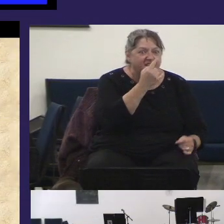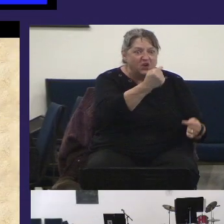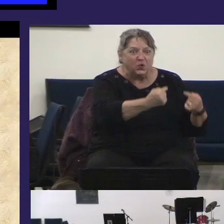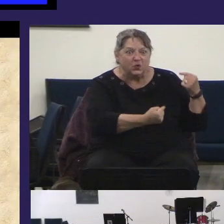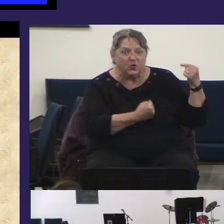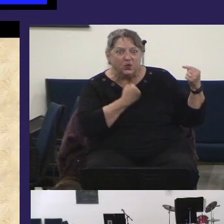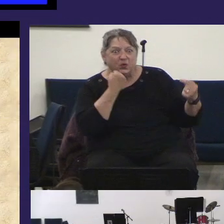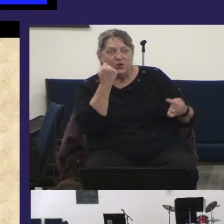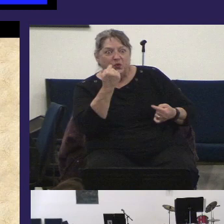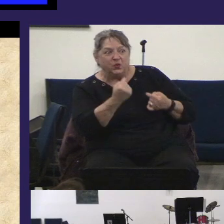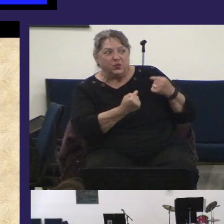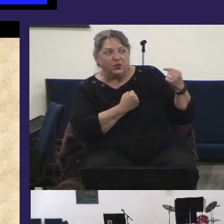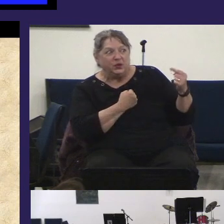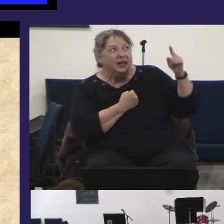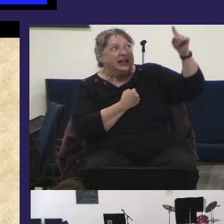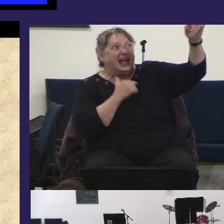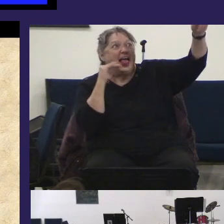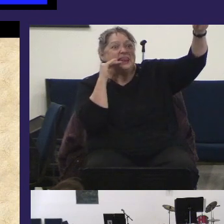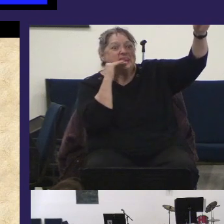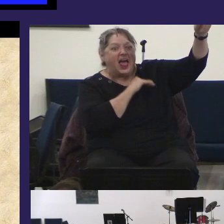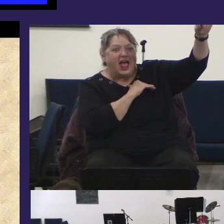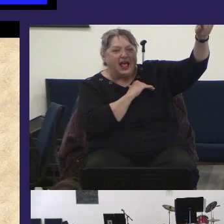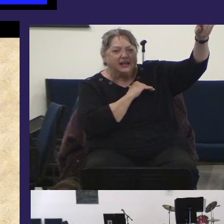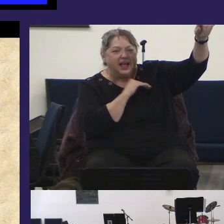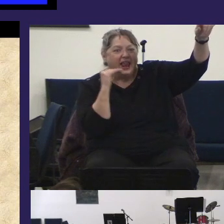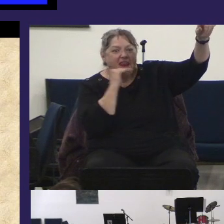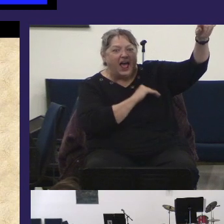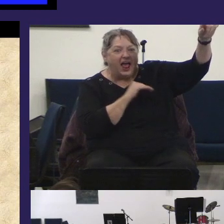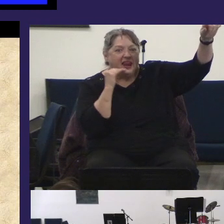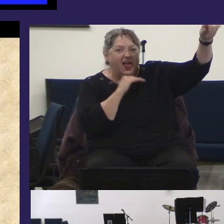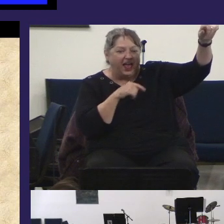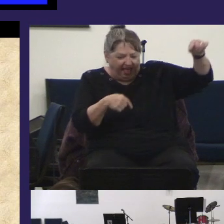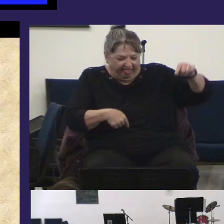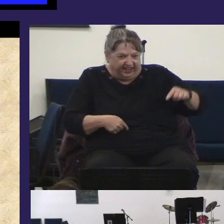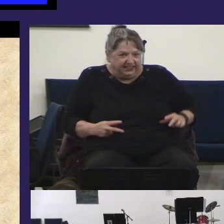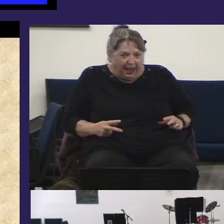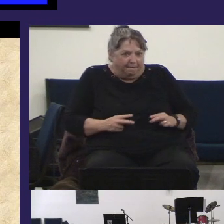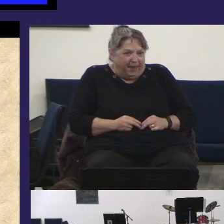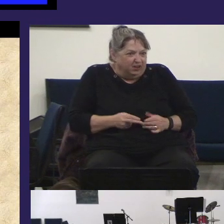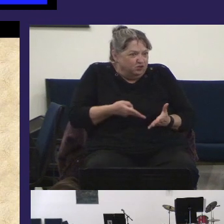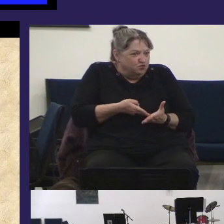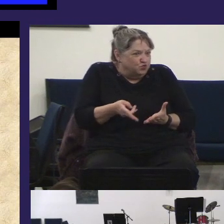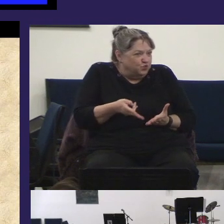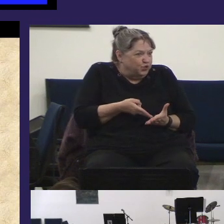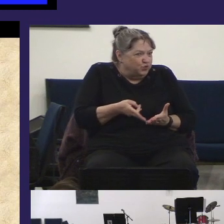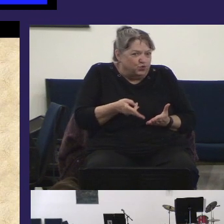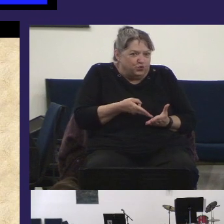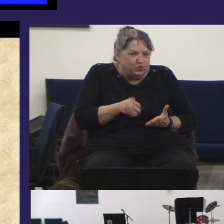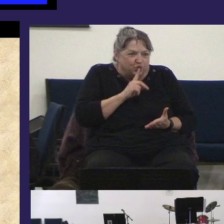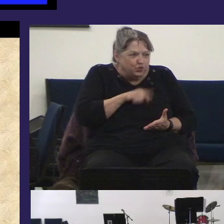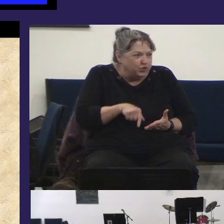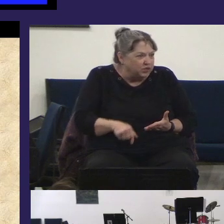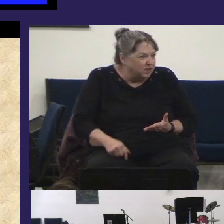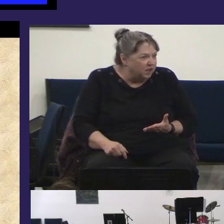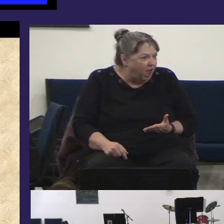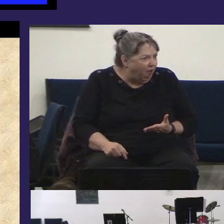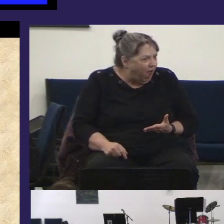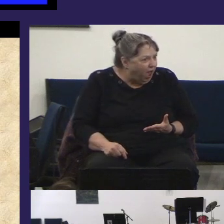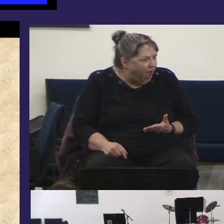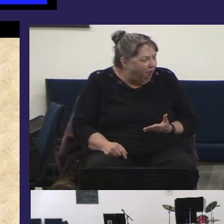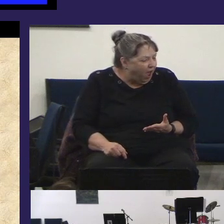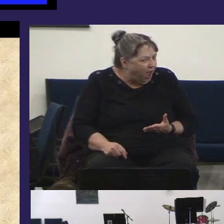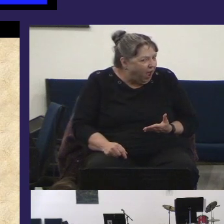belt of truth, which is what holds the other pieces of the armor in place, is continually being